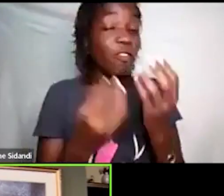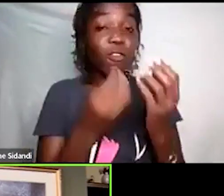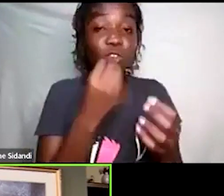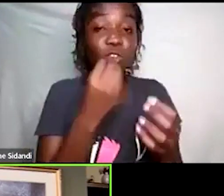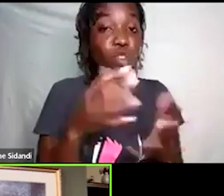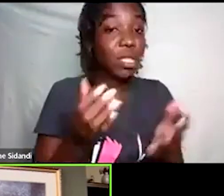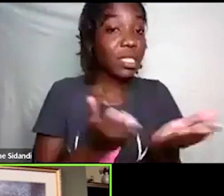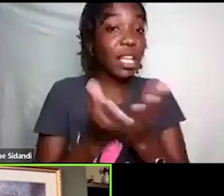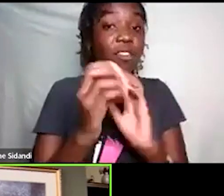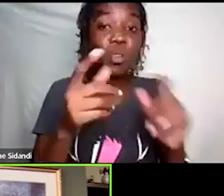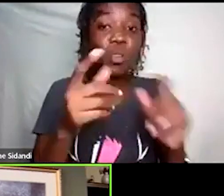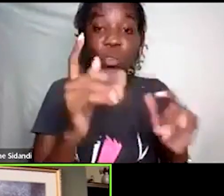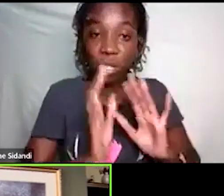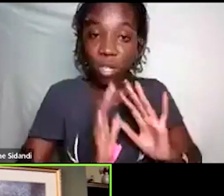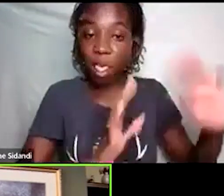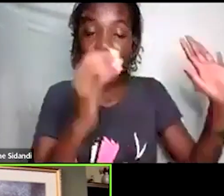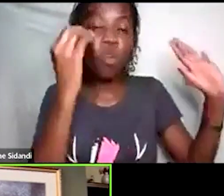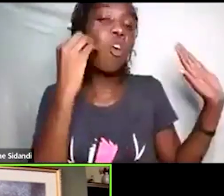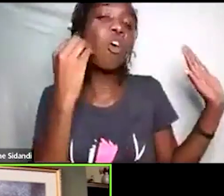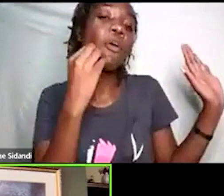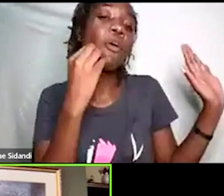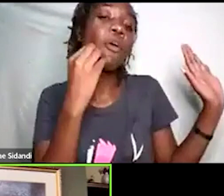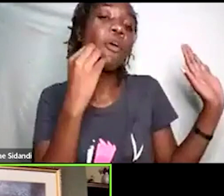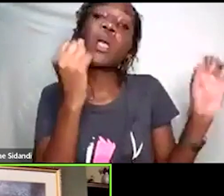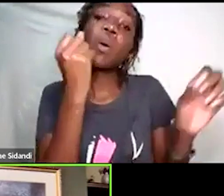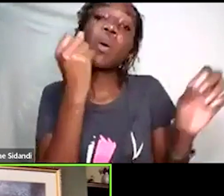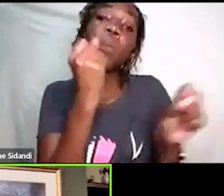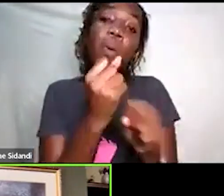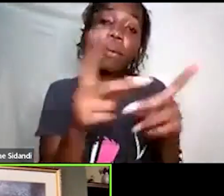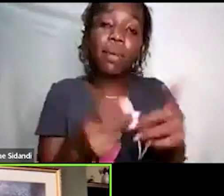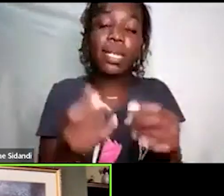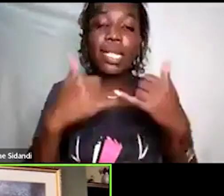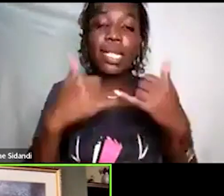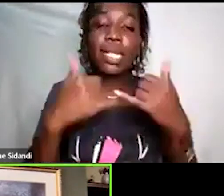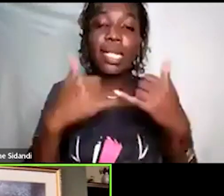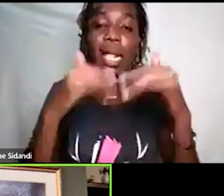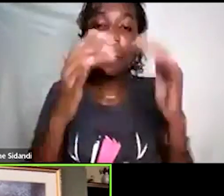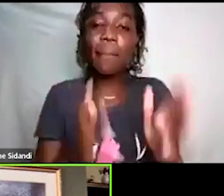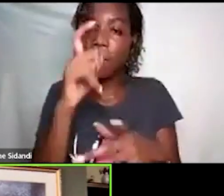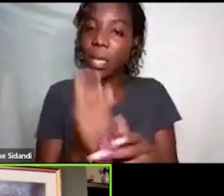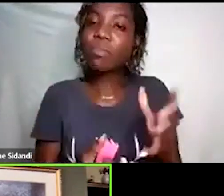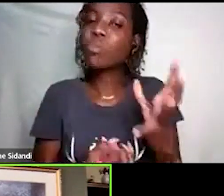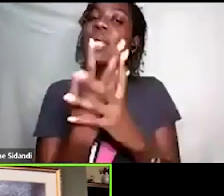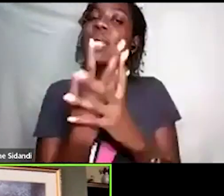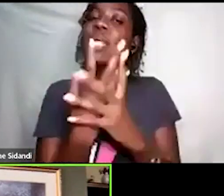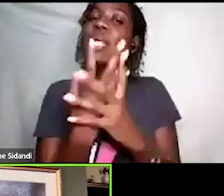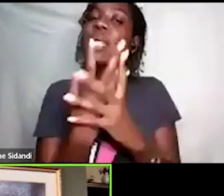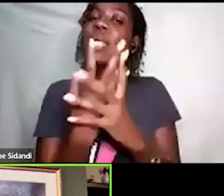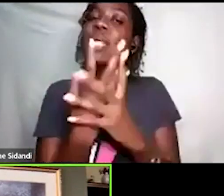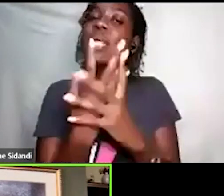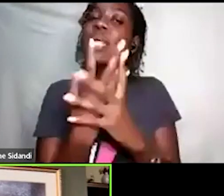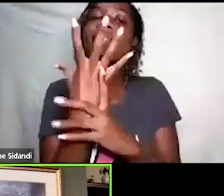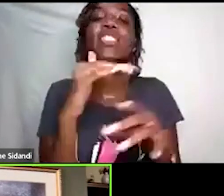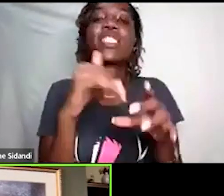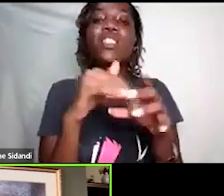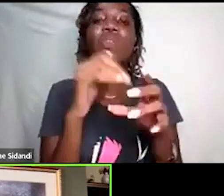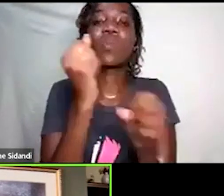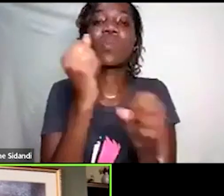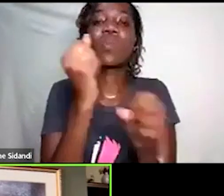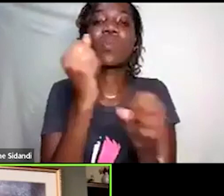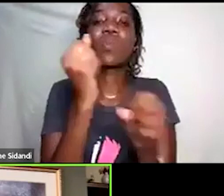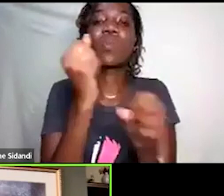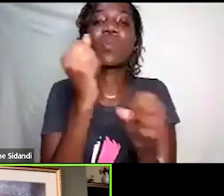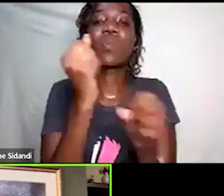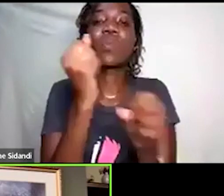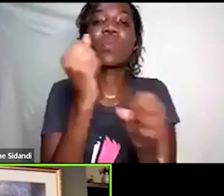The workplace drama is about workplace productivity, nothing to do with the house. It's like moving from one country to another.